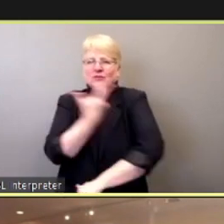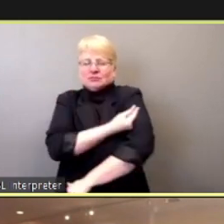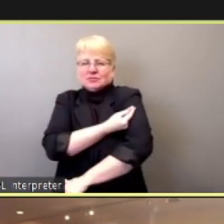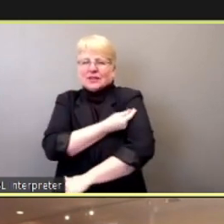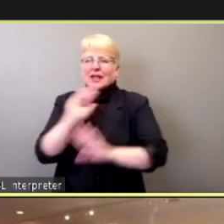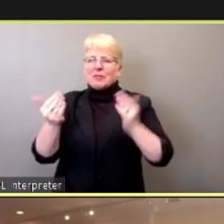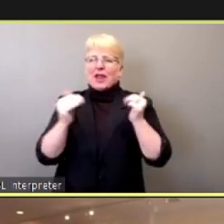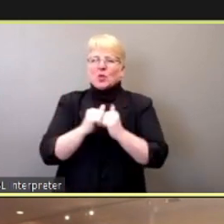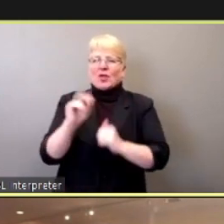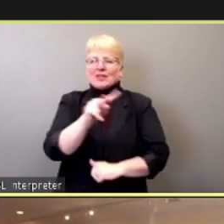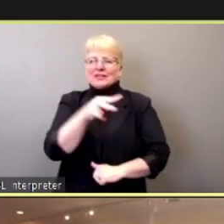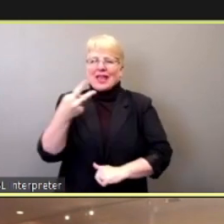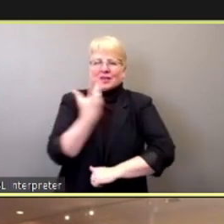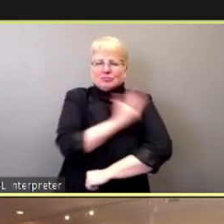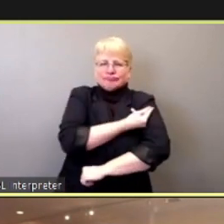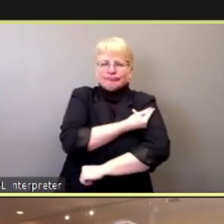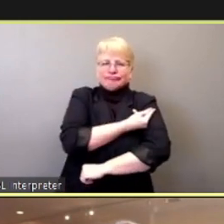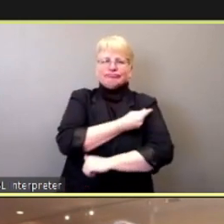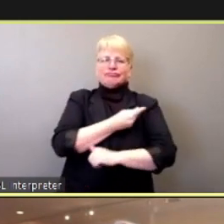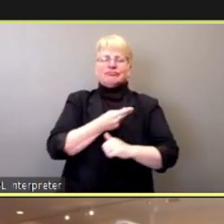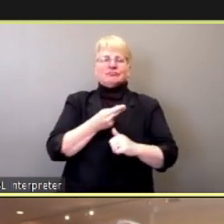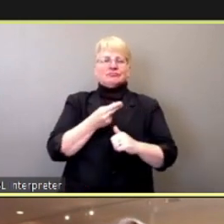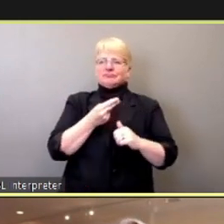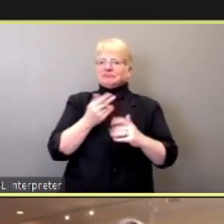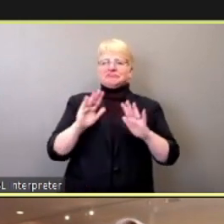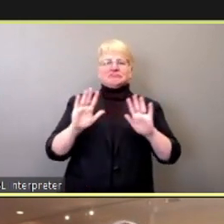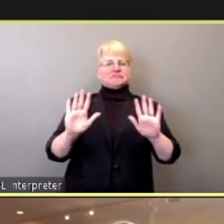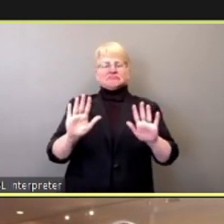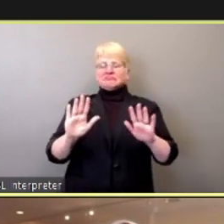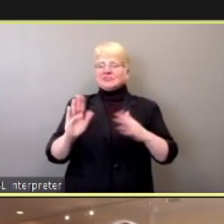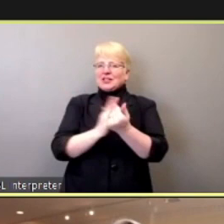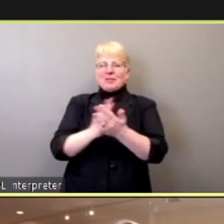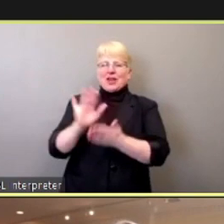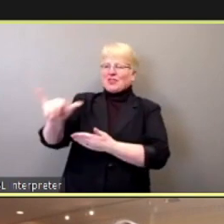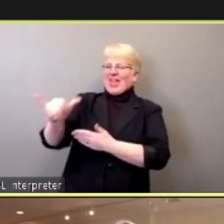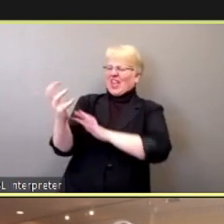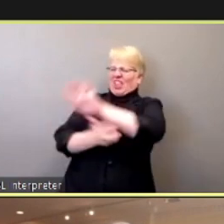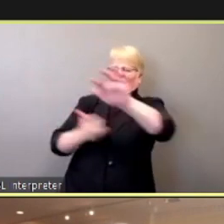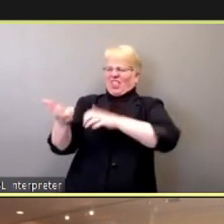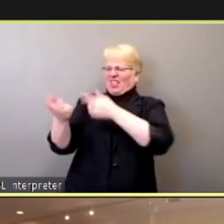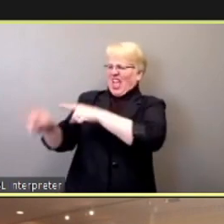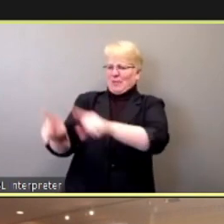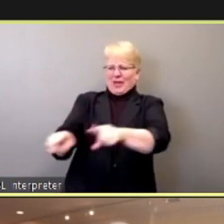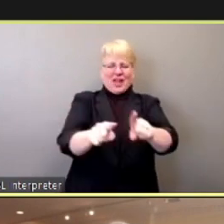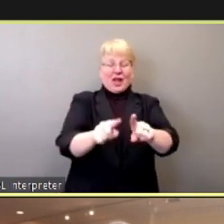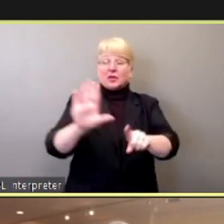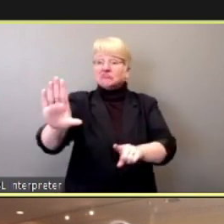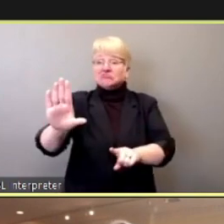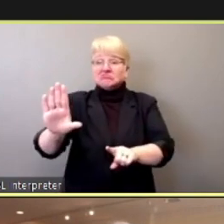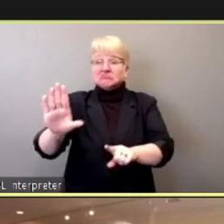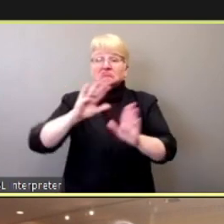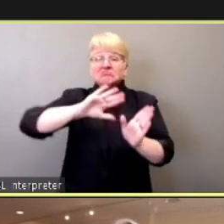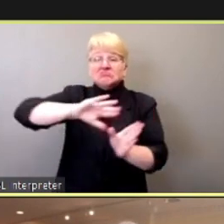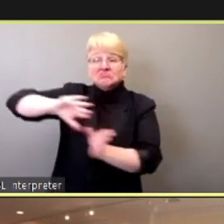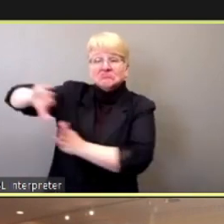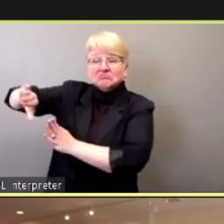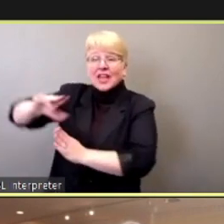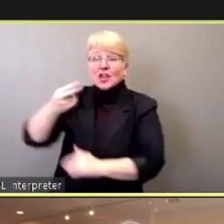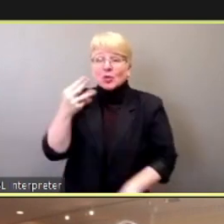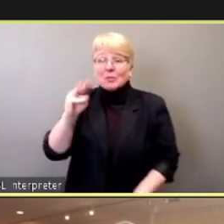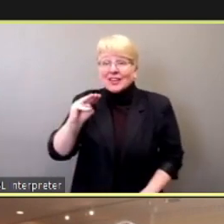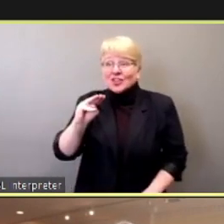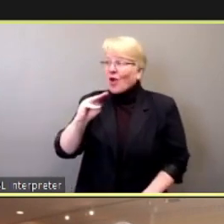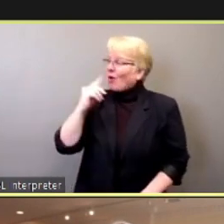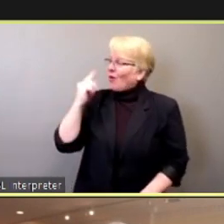But no matter that confusion, New Mexico, again, is